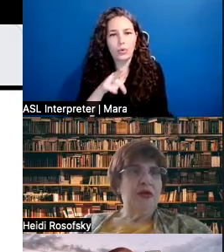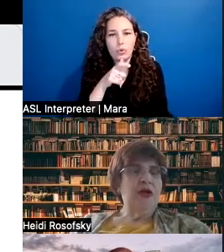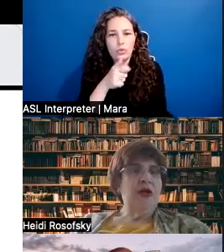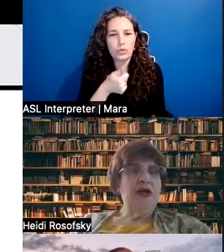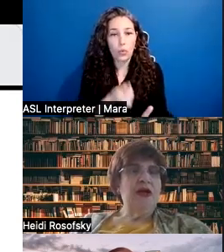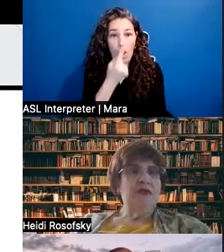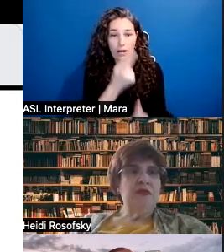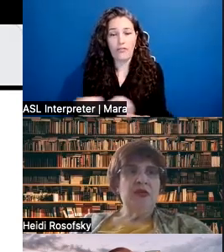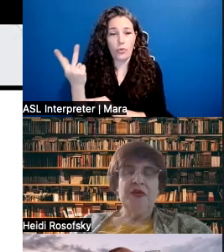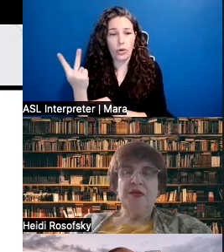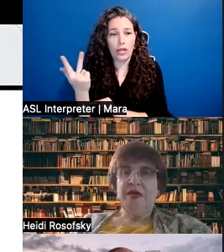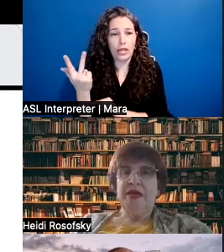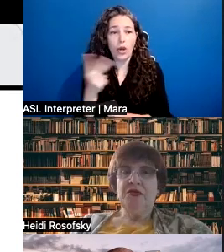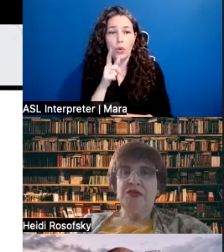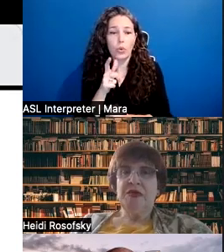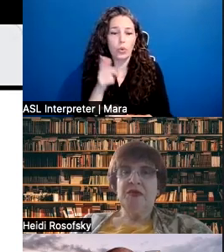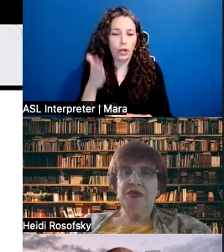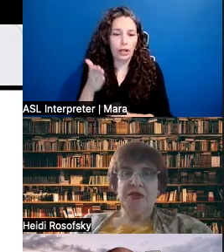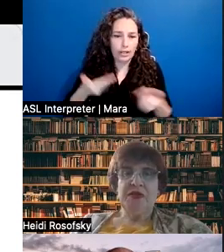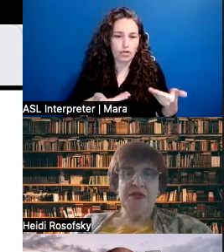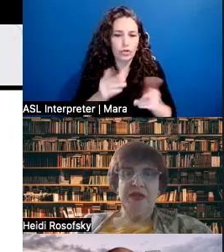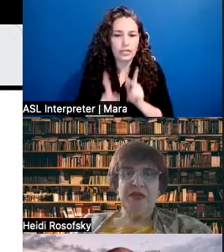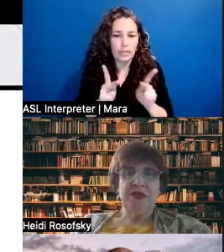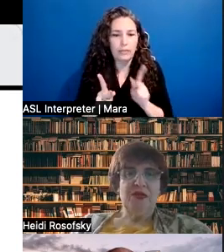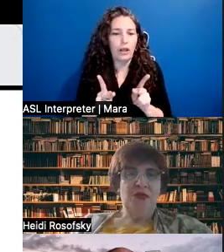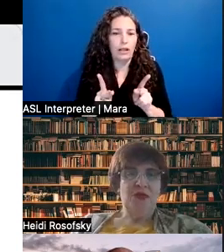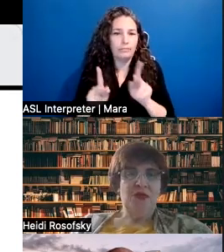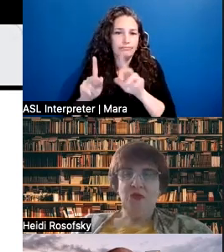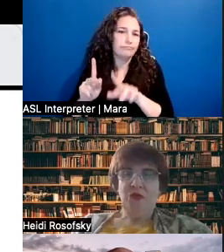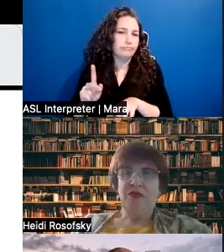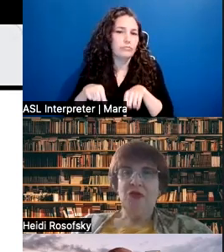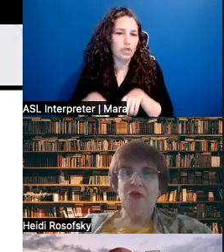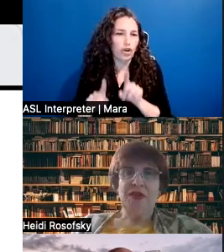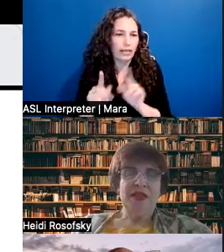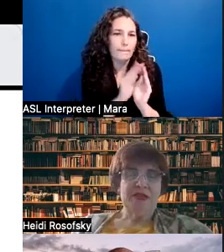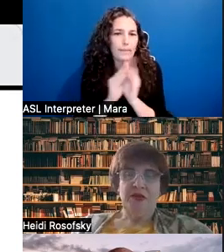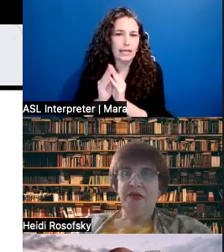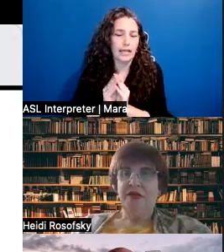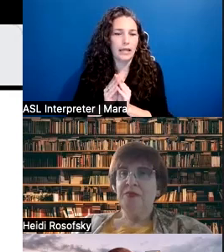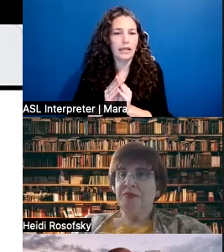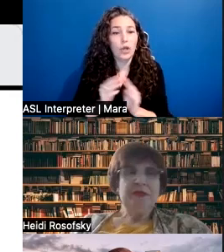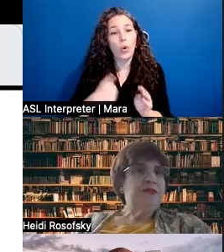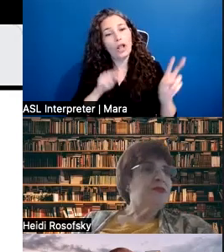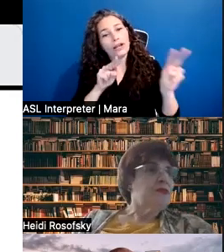are going to be introducing people and chairing this meeting. So we're looking forward to getting started.